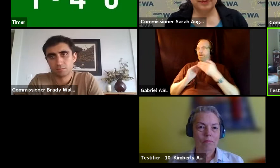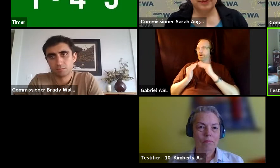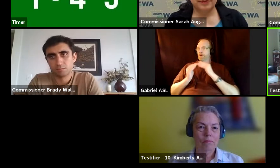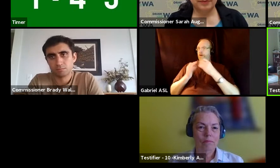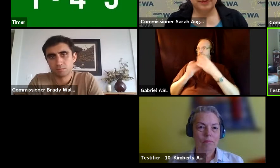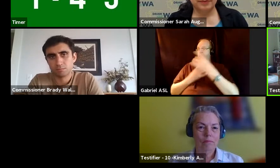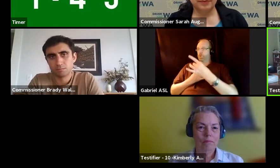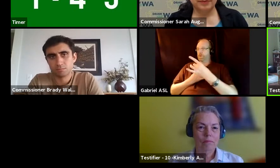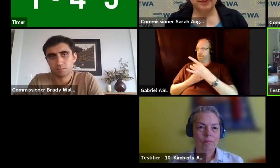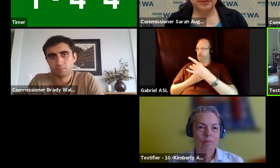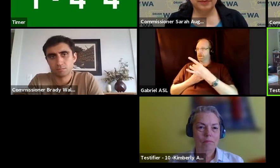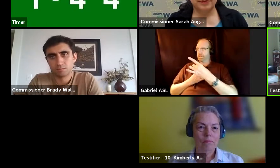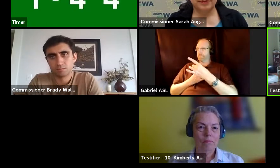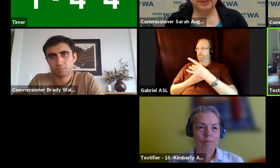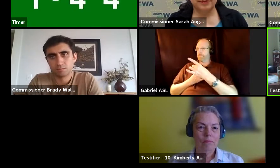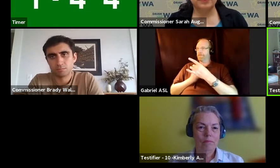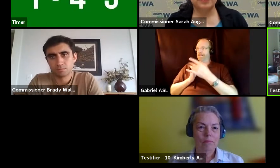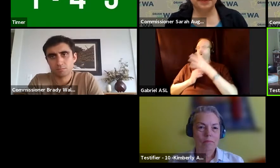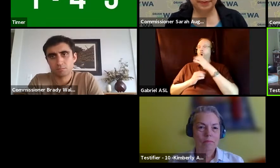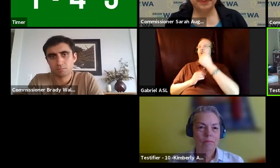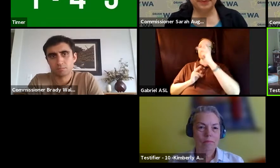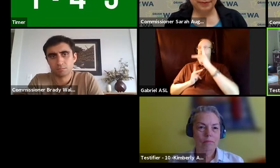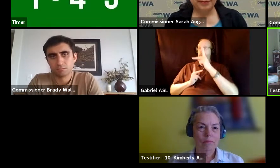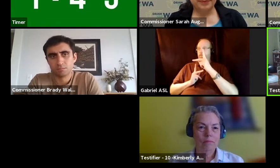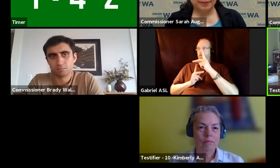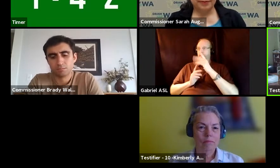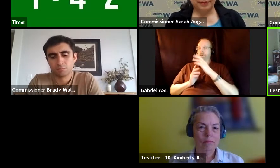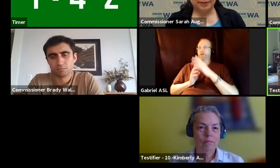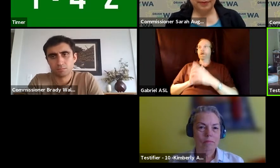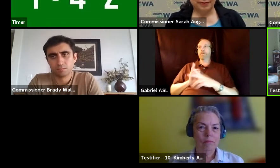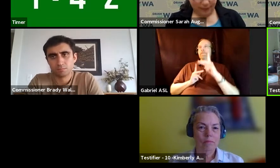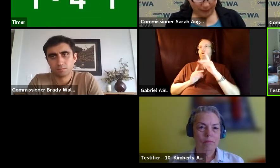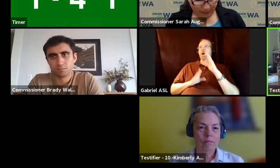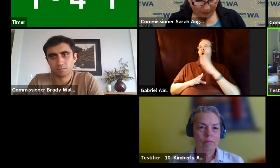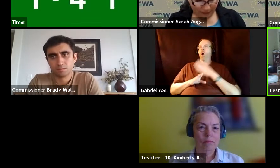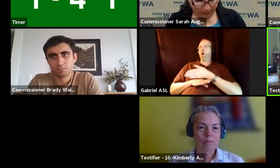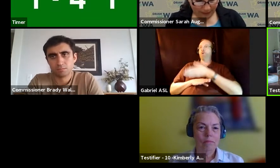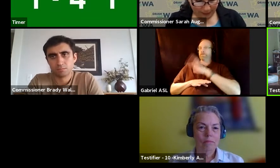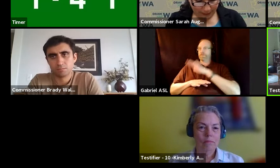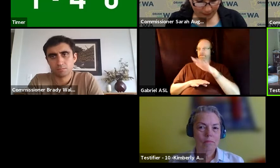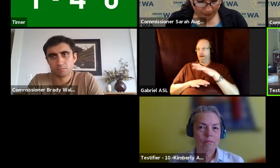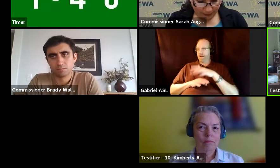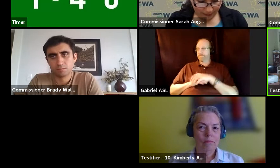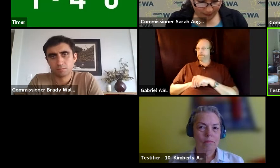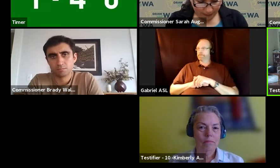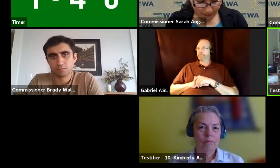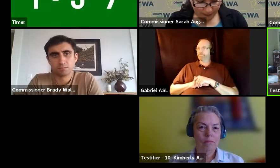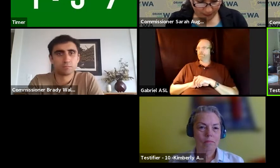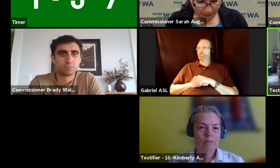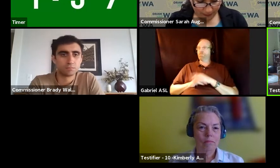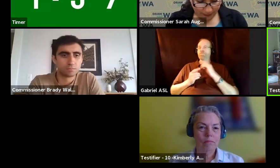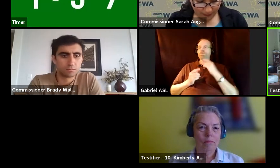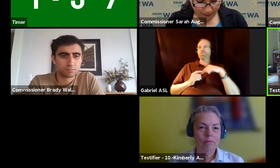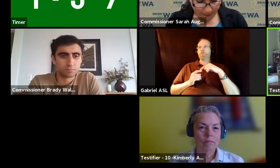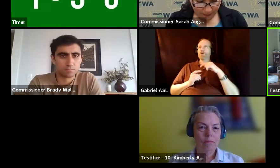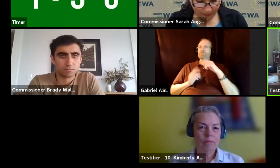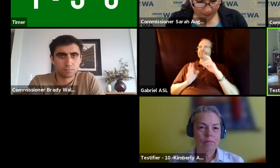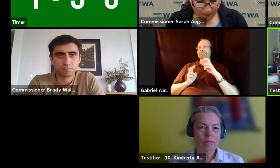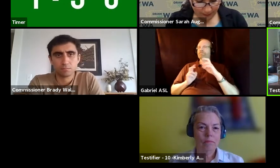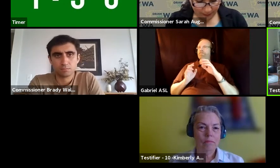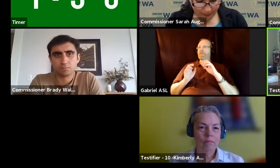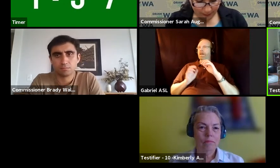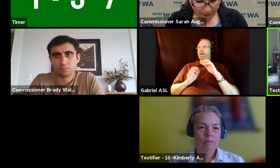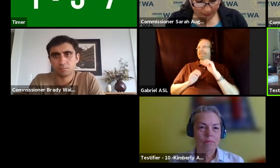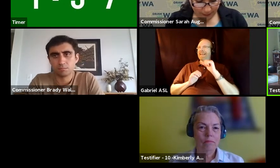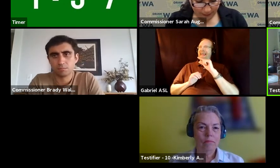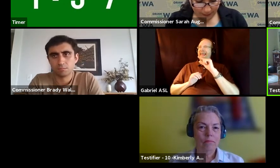interest that is older people, those people over 55. We are an age wave that is a